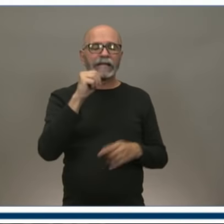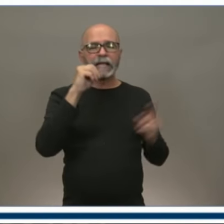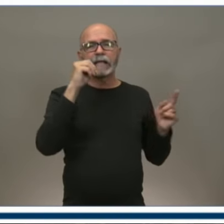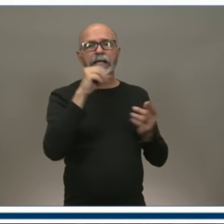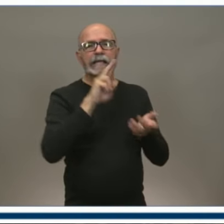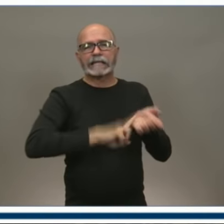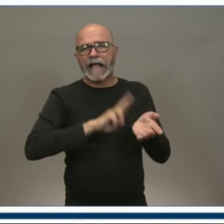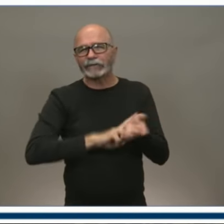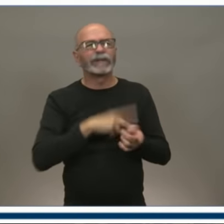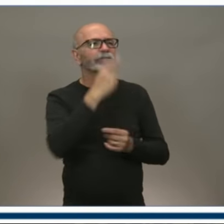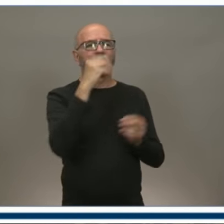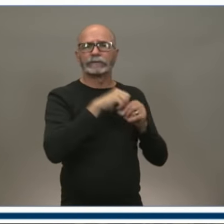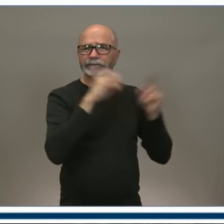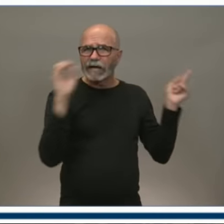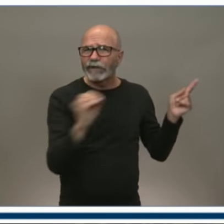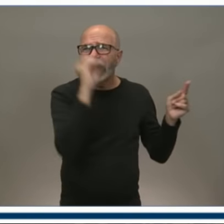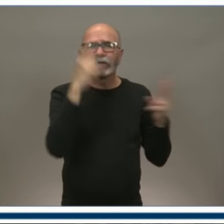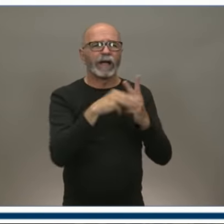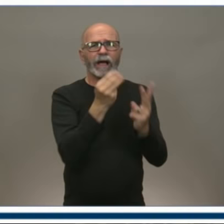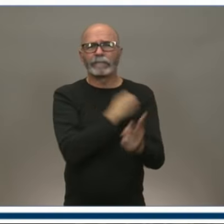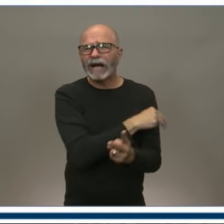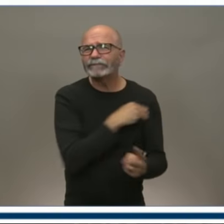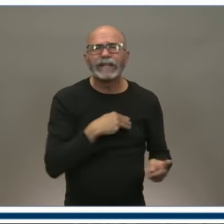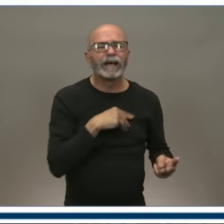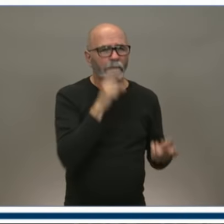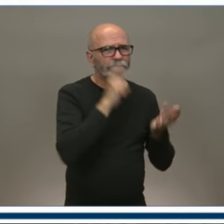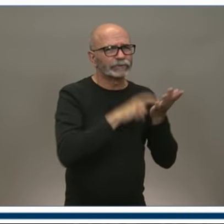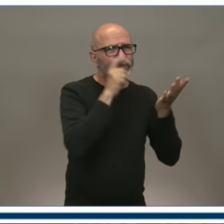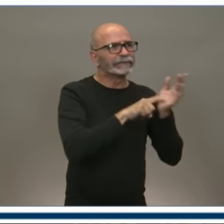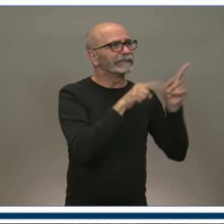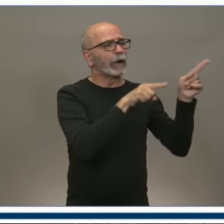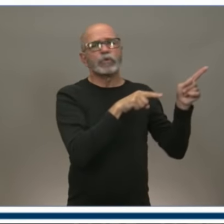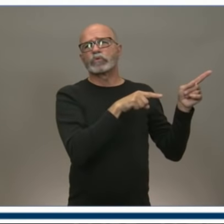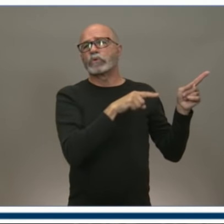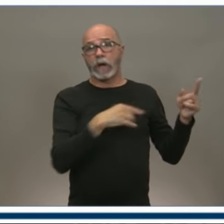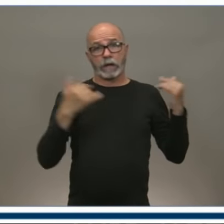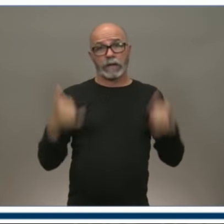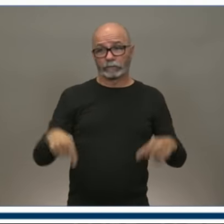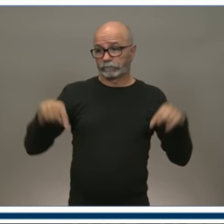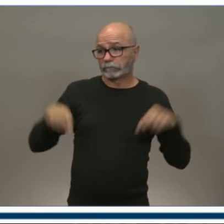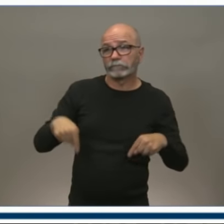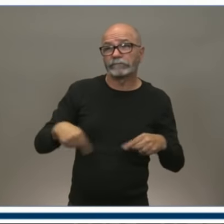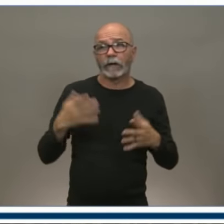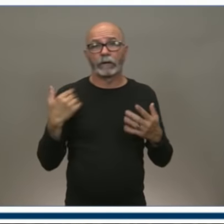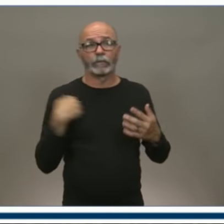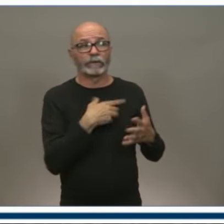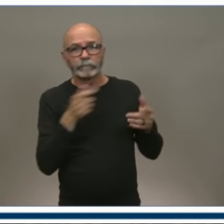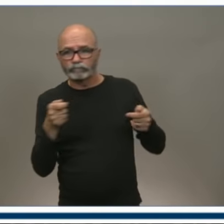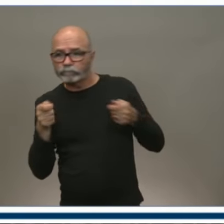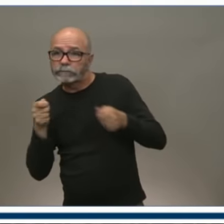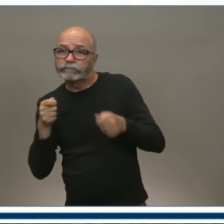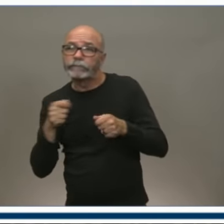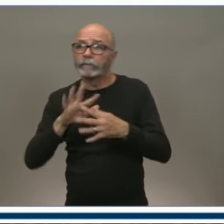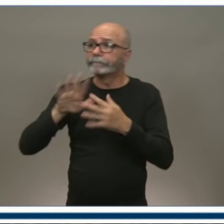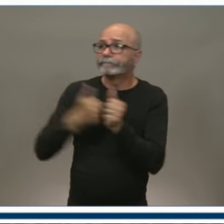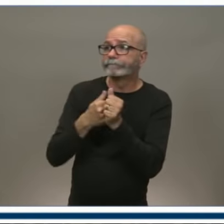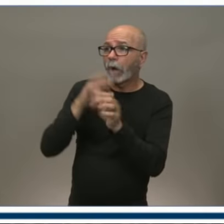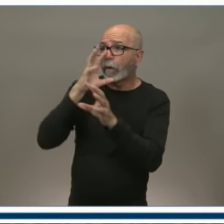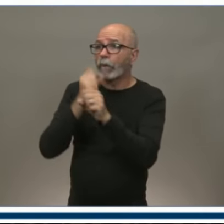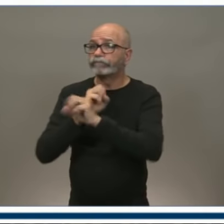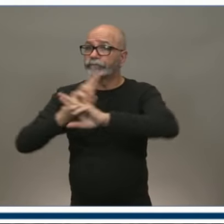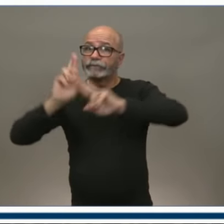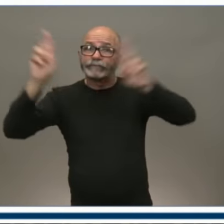the province, Nova Scotia, has measures in place to control any possible outbreaks as cases begin to climb? So we